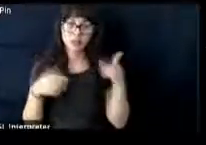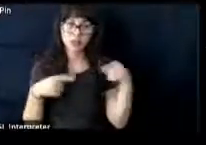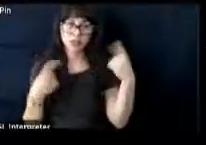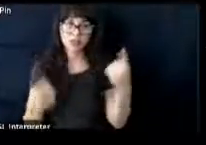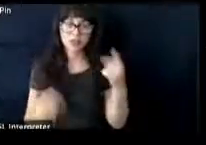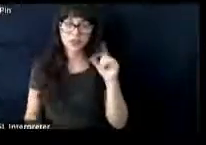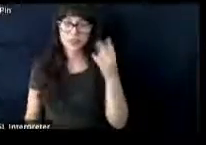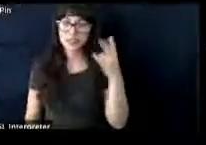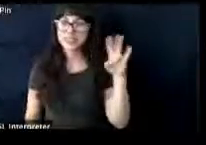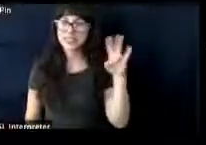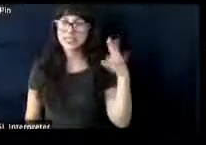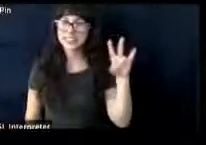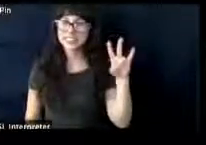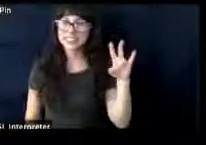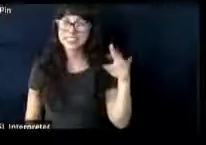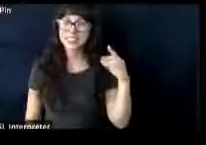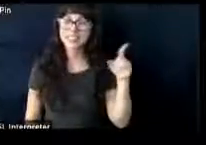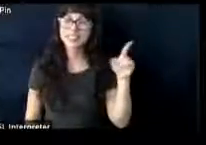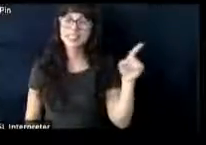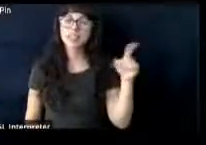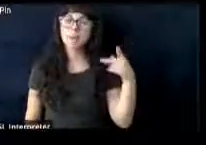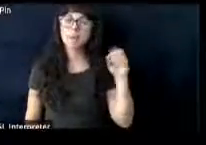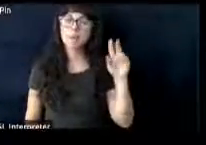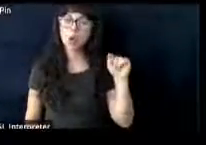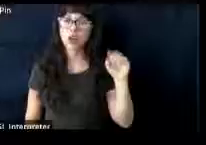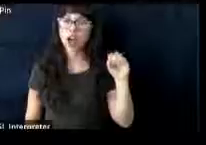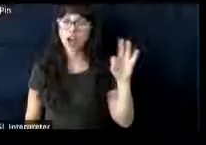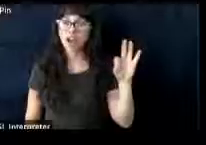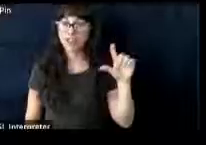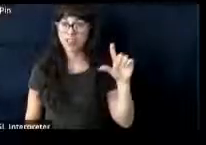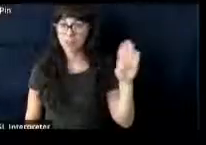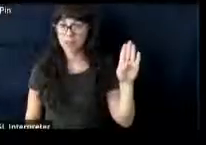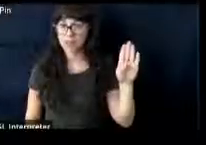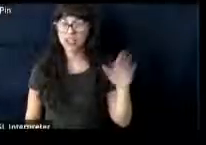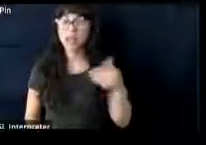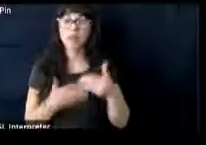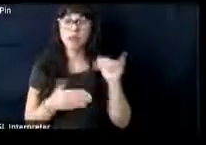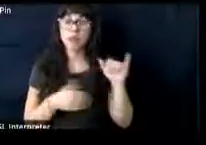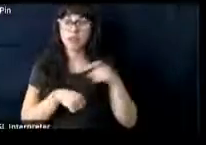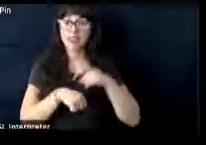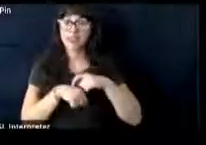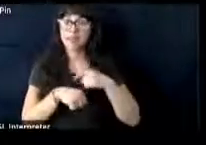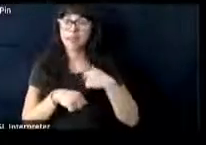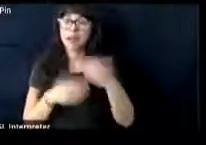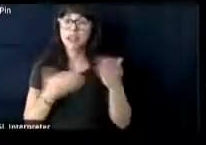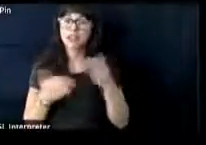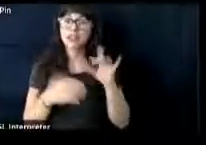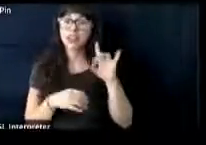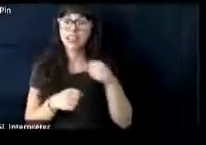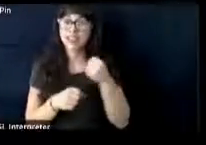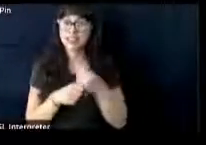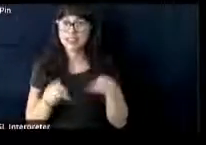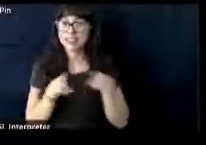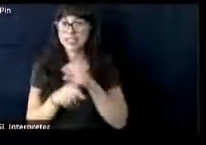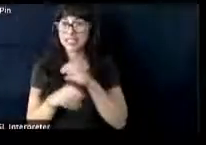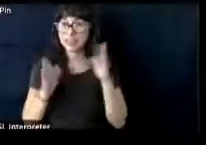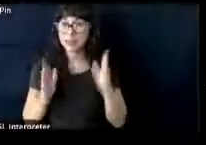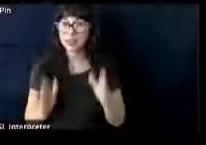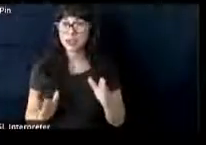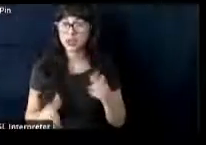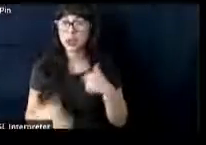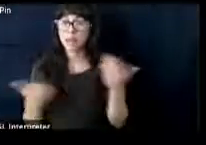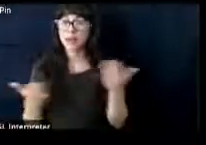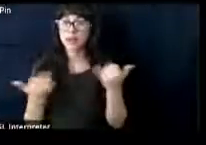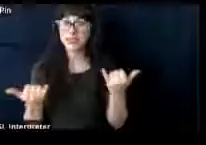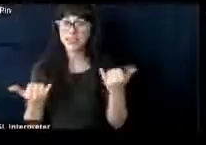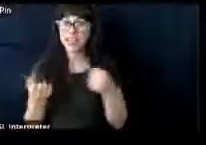2017 at the Port of Long Beach. And prior to that time, I served 8 years as a commissioner. I'm here today to advocate